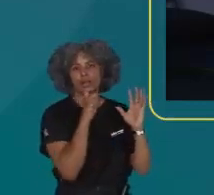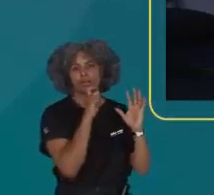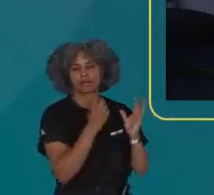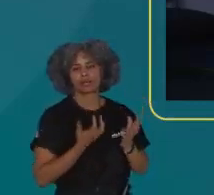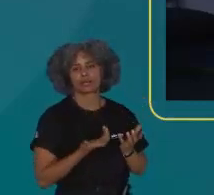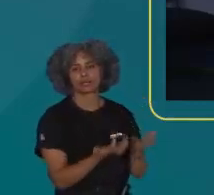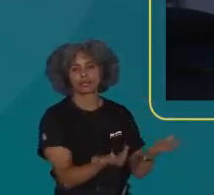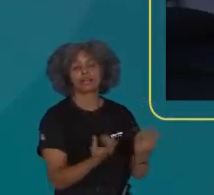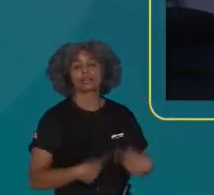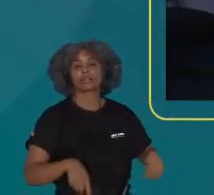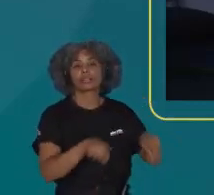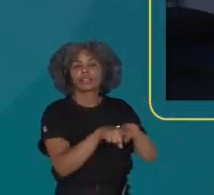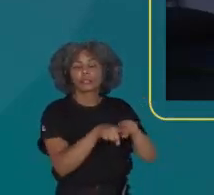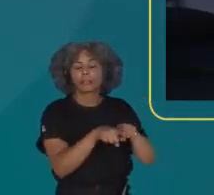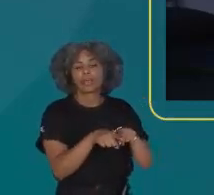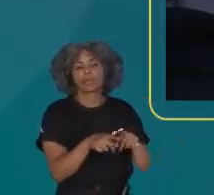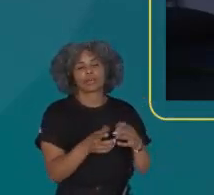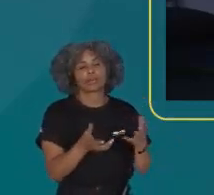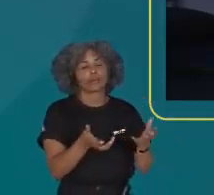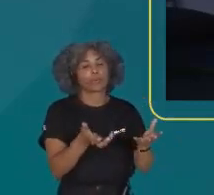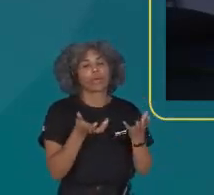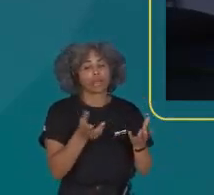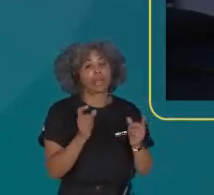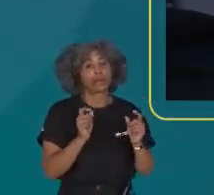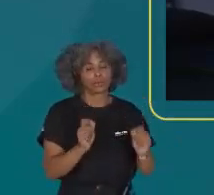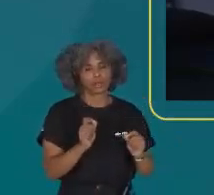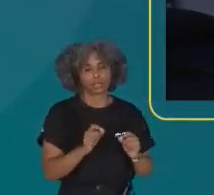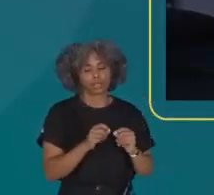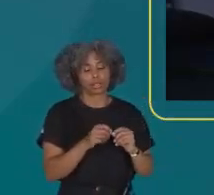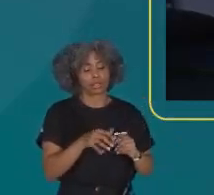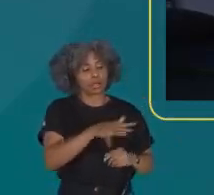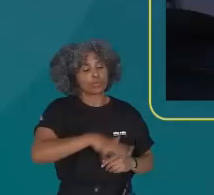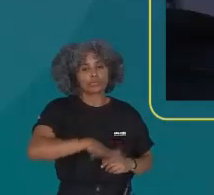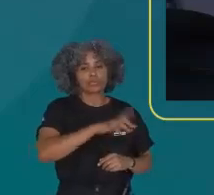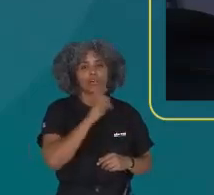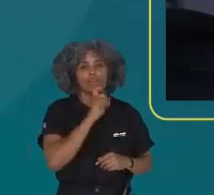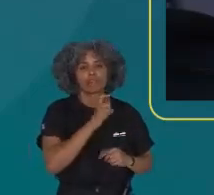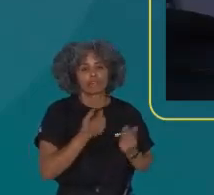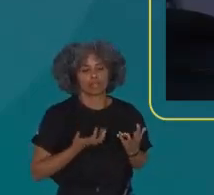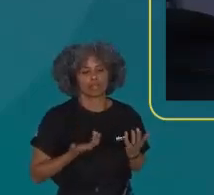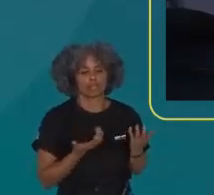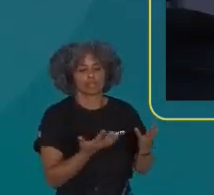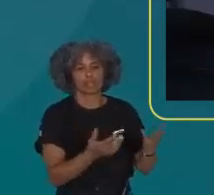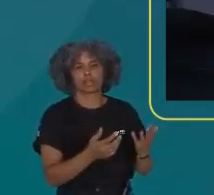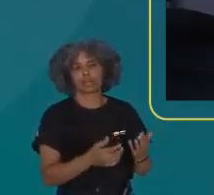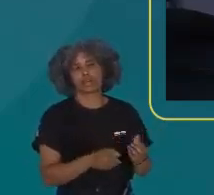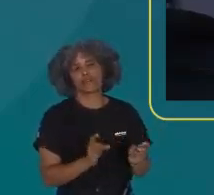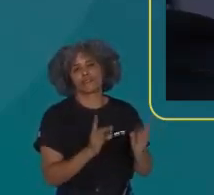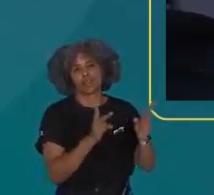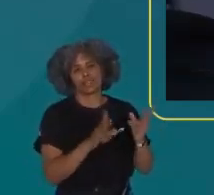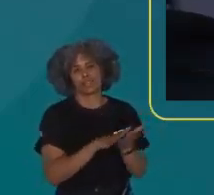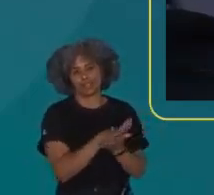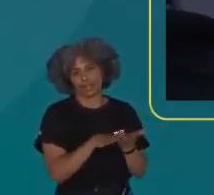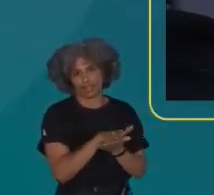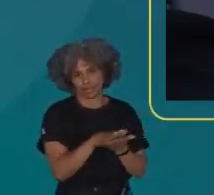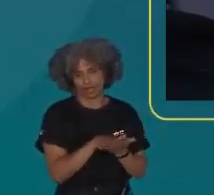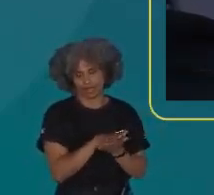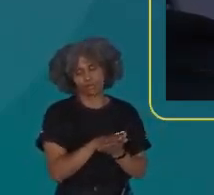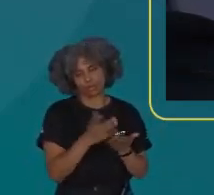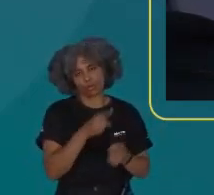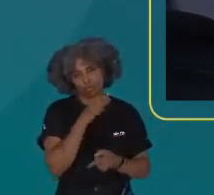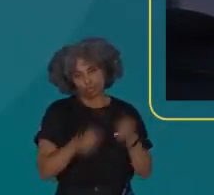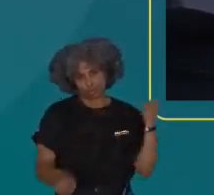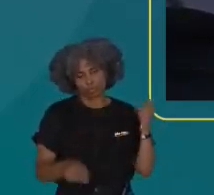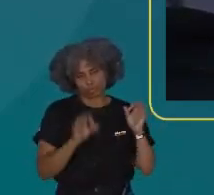for development, and we said no, it's not possible anymore. So this is the kind of things that we do. And maybe one last